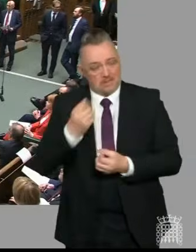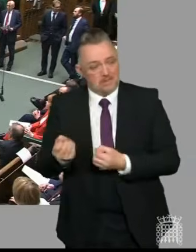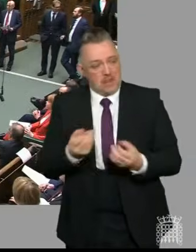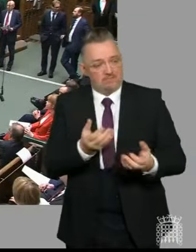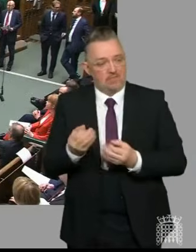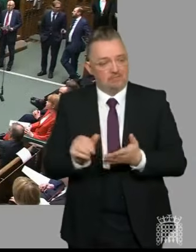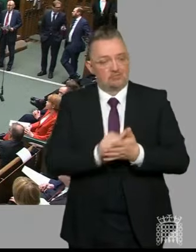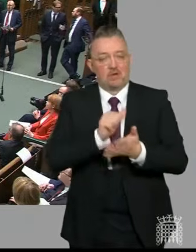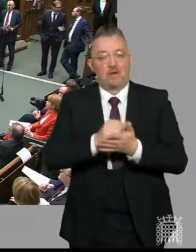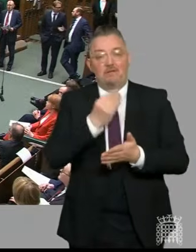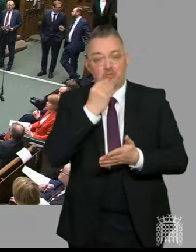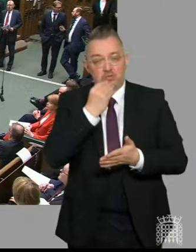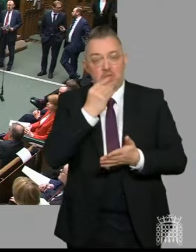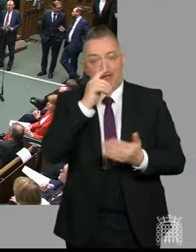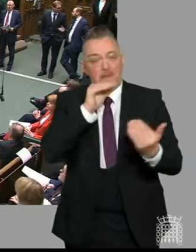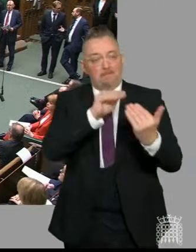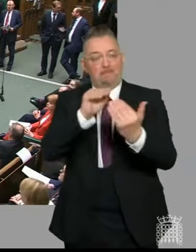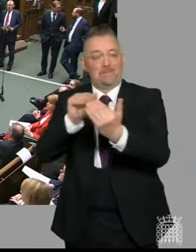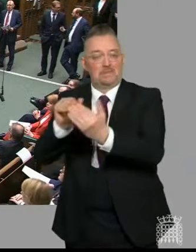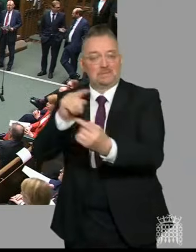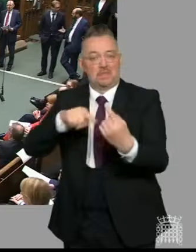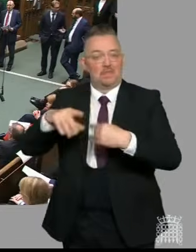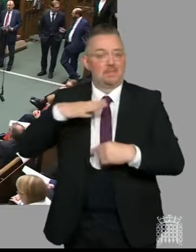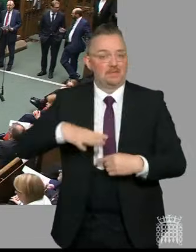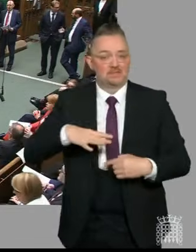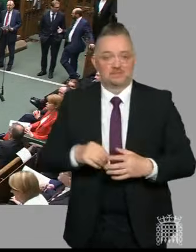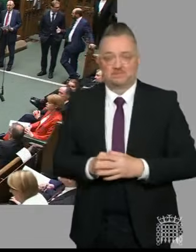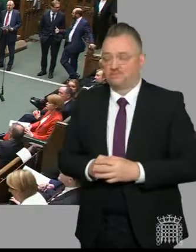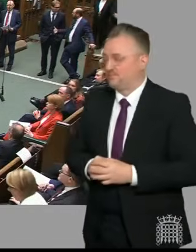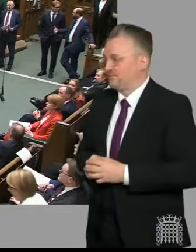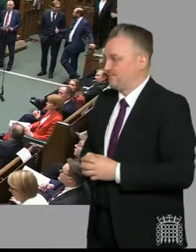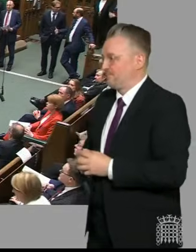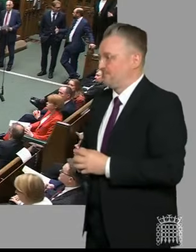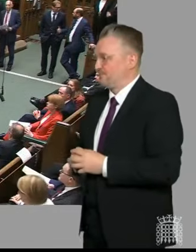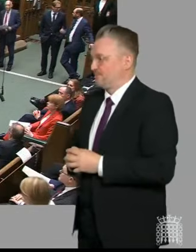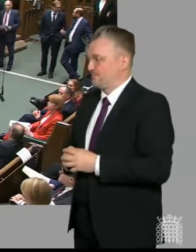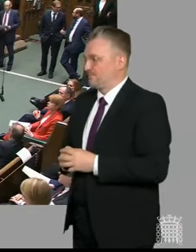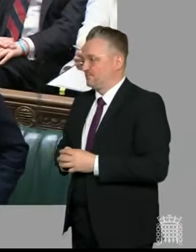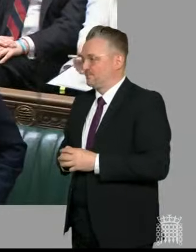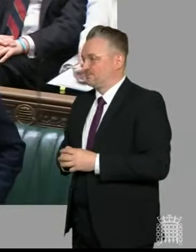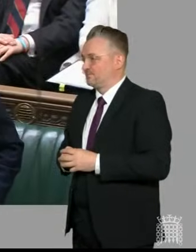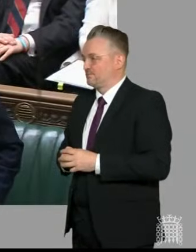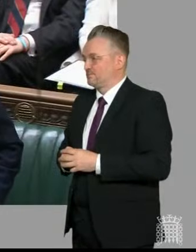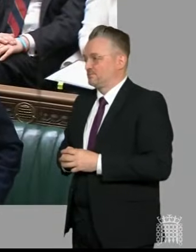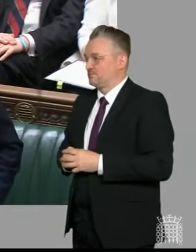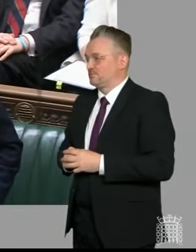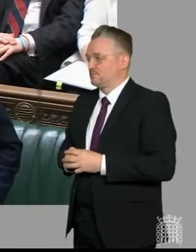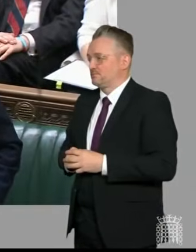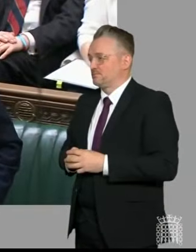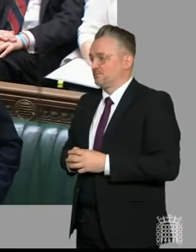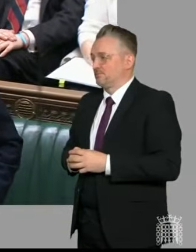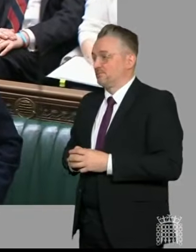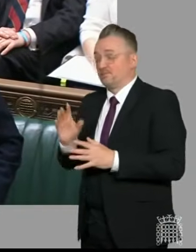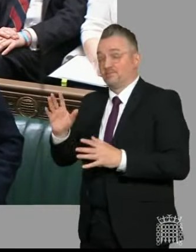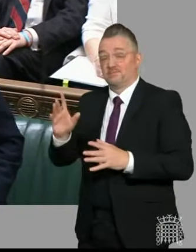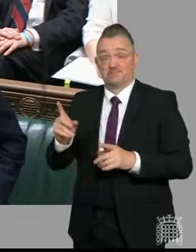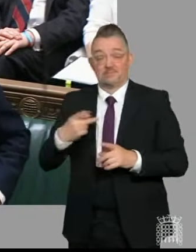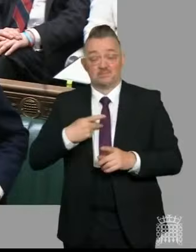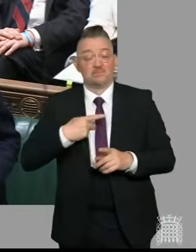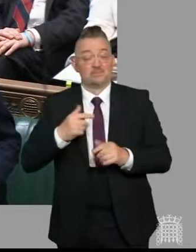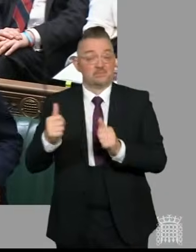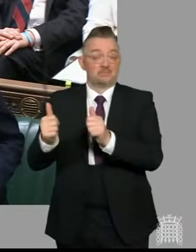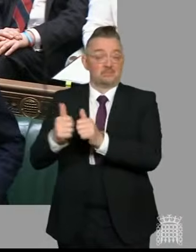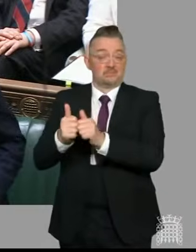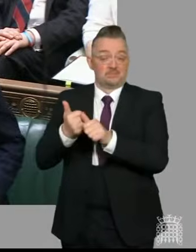Well, I join him in paying tribute to Lord Frank Field's campaigning, it is actually the case